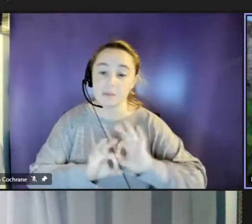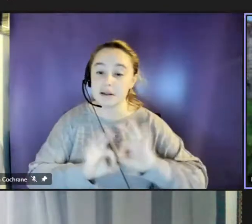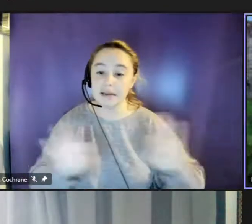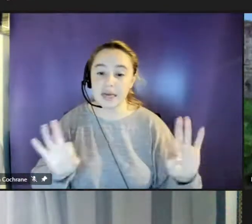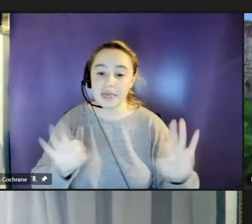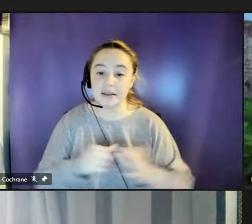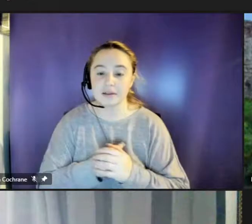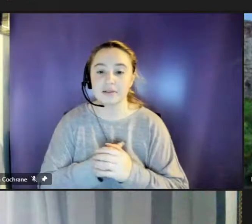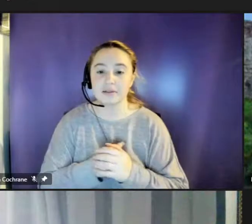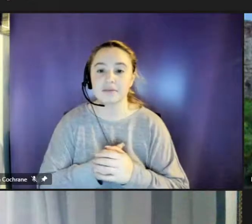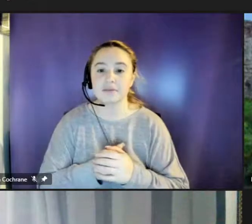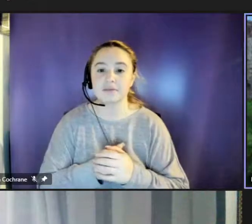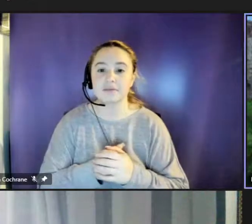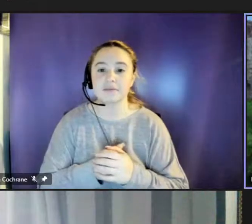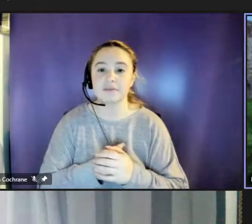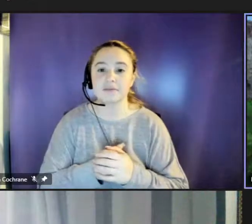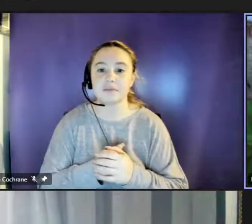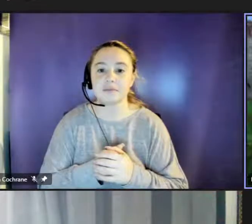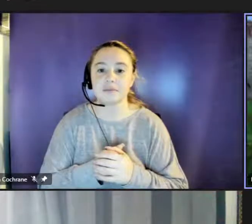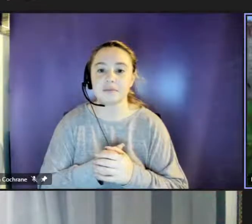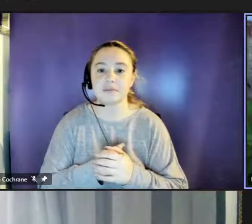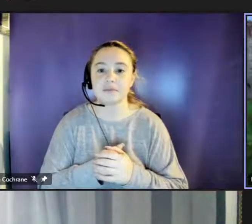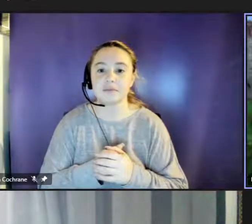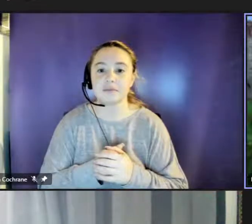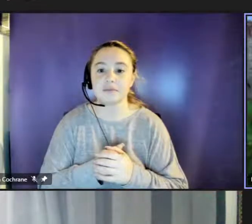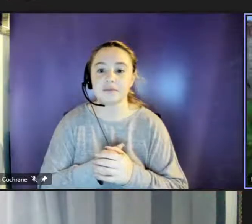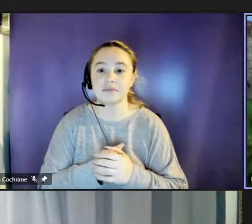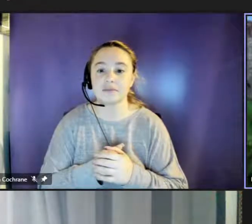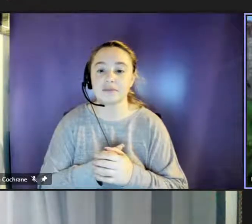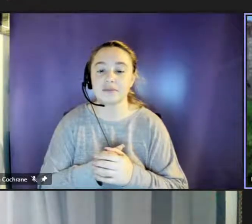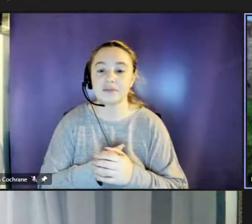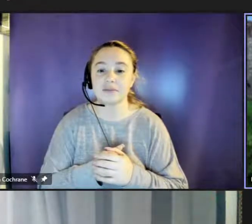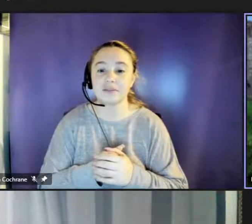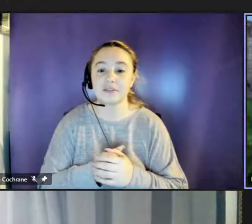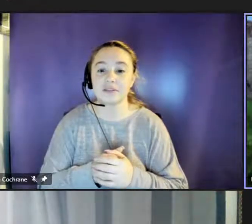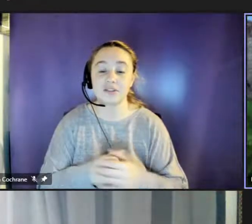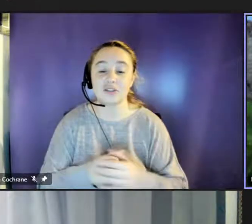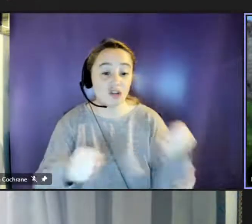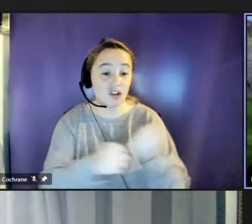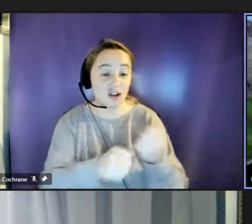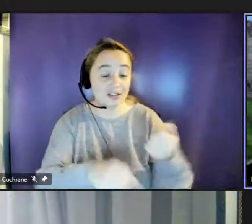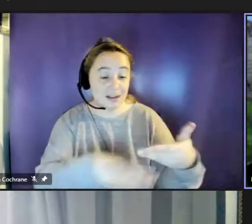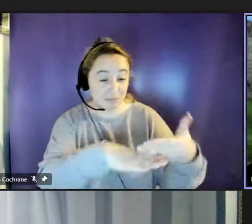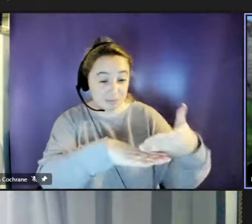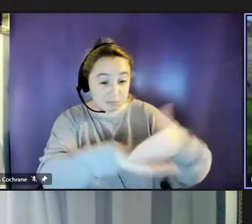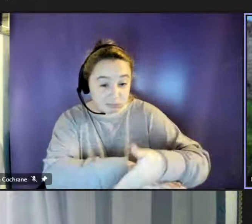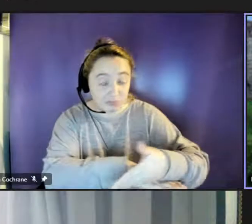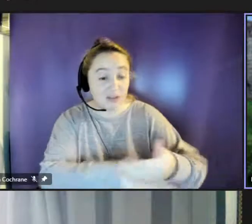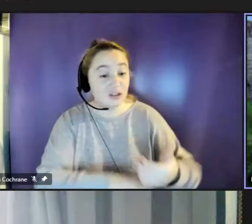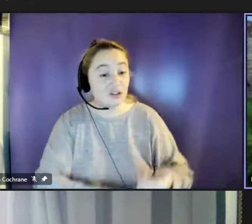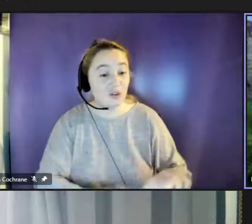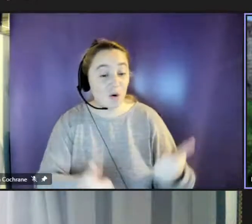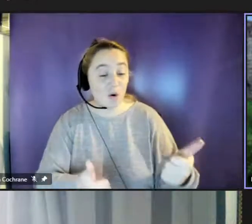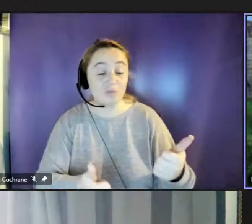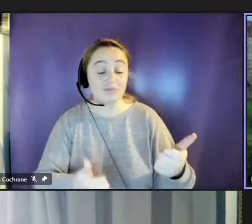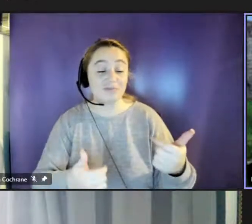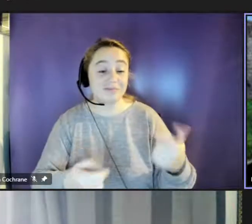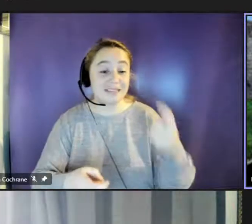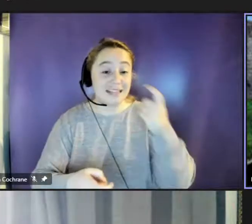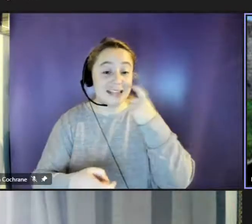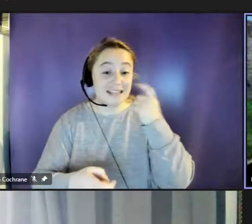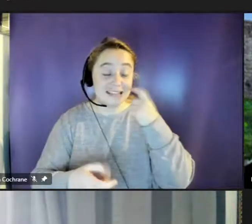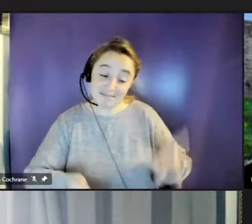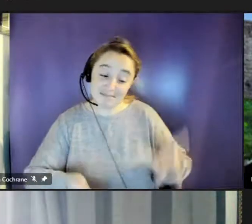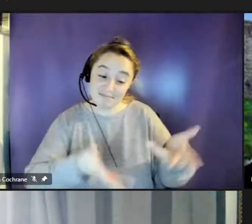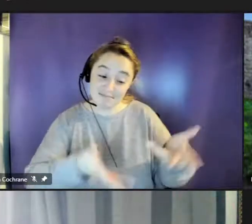No? Well, you get off very well. You've done the work, so you deserve to get off very lightly, and you do.